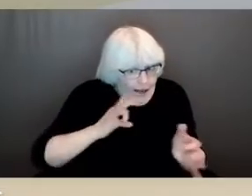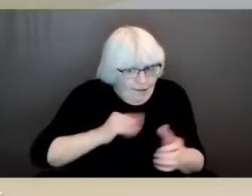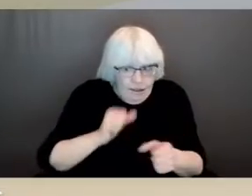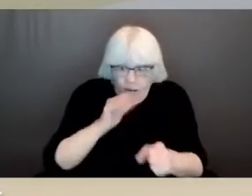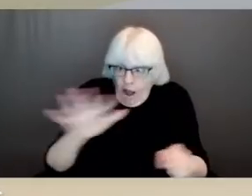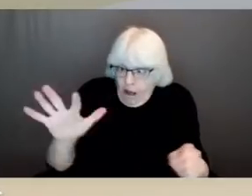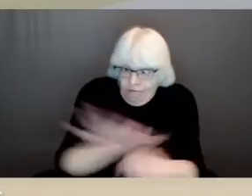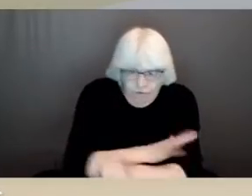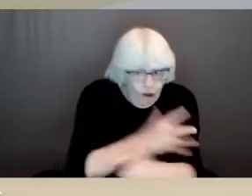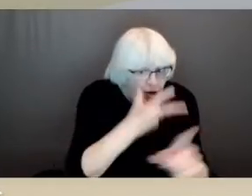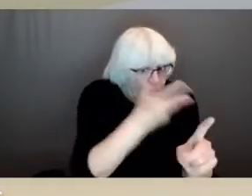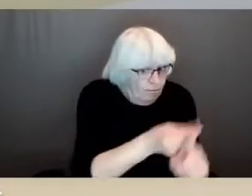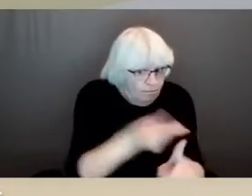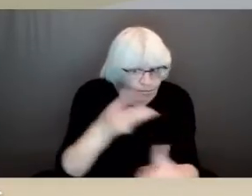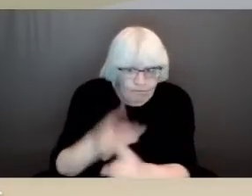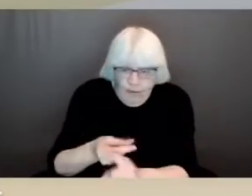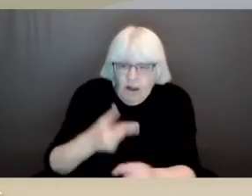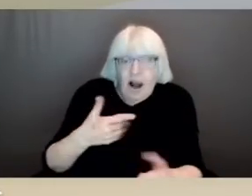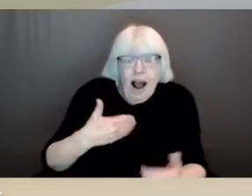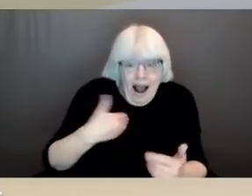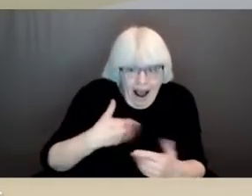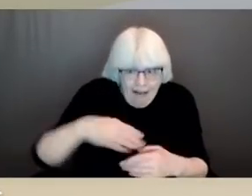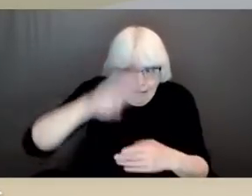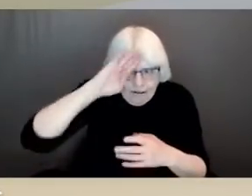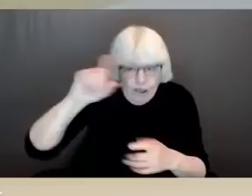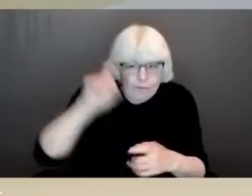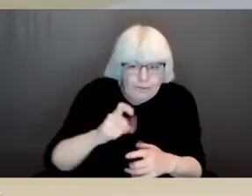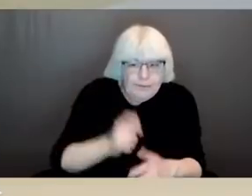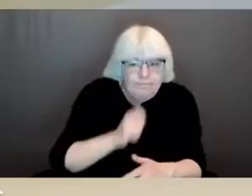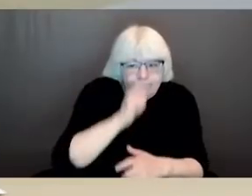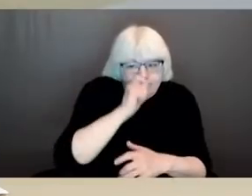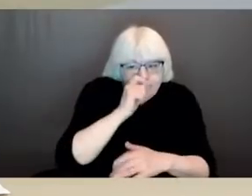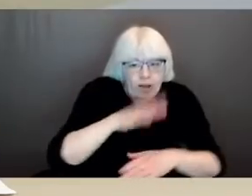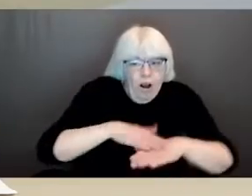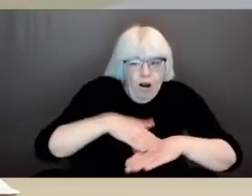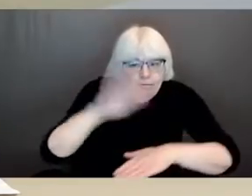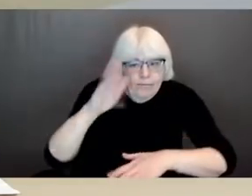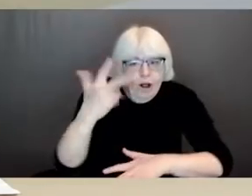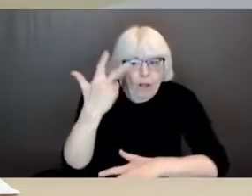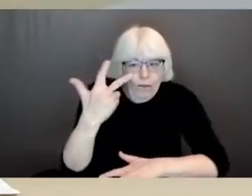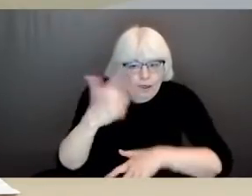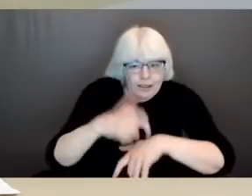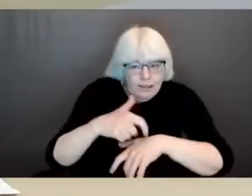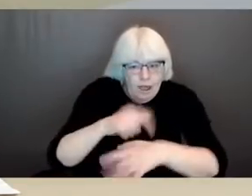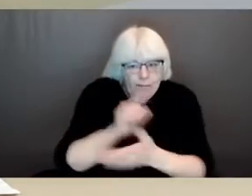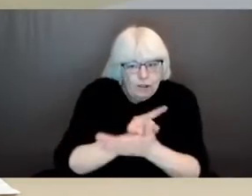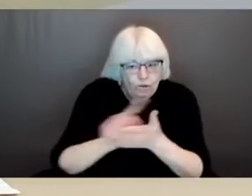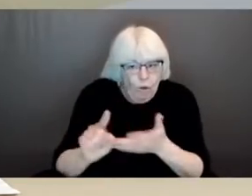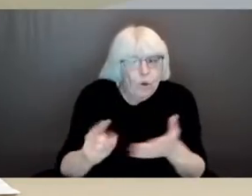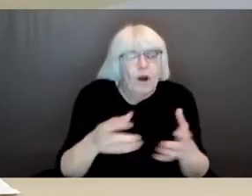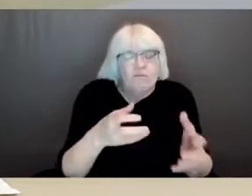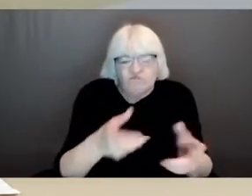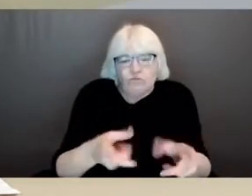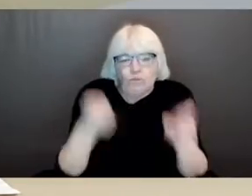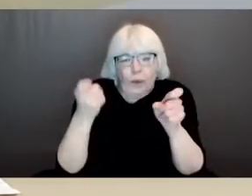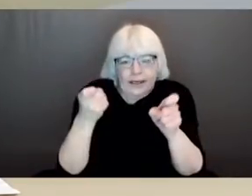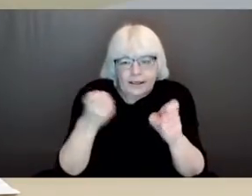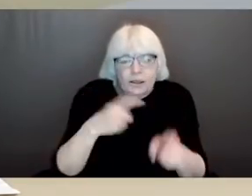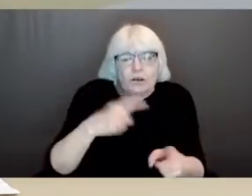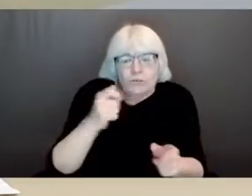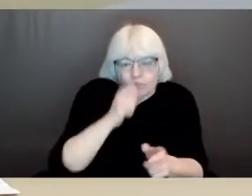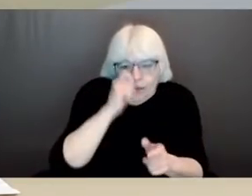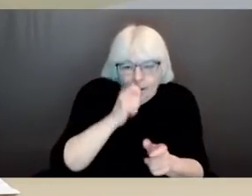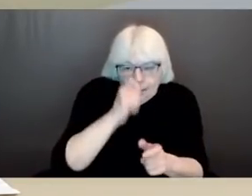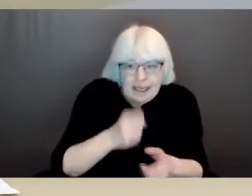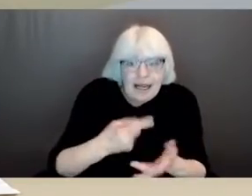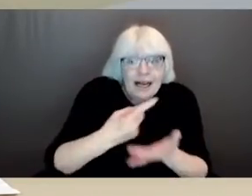COVID-19 to be tested up to 3 times per week using rapid antigen tests. Beginning next week, all families and PI with children